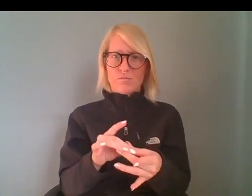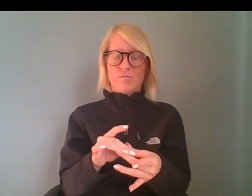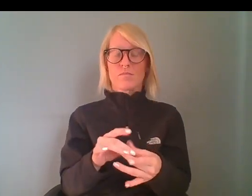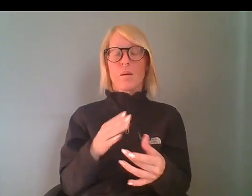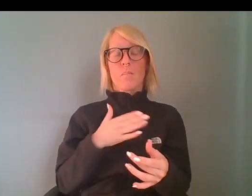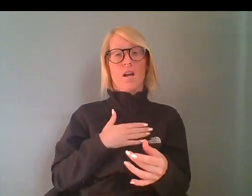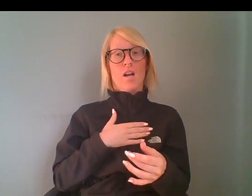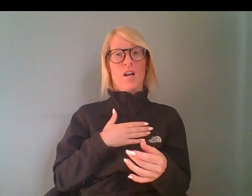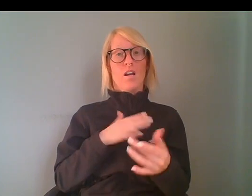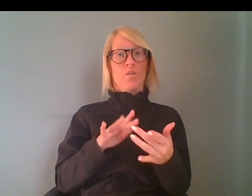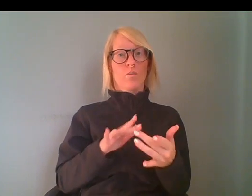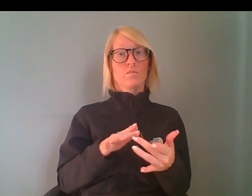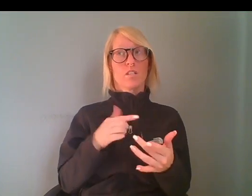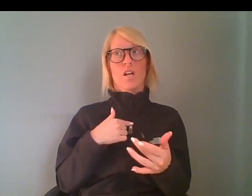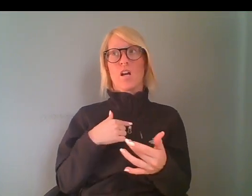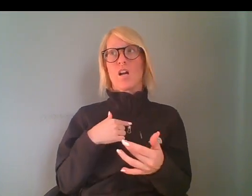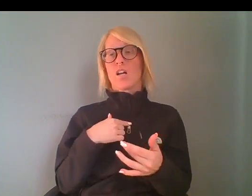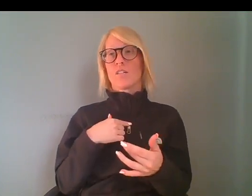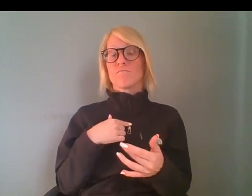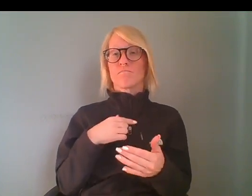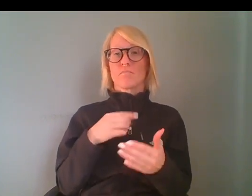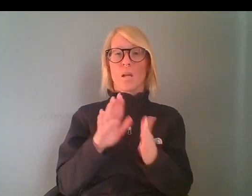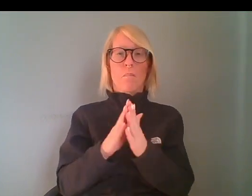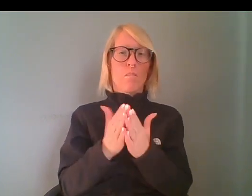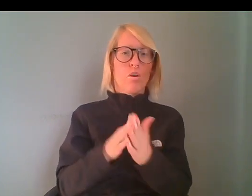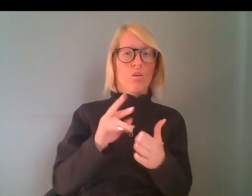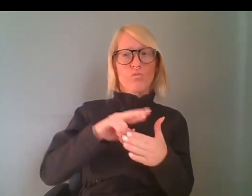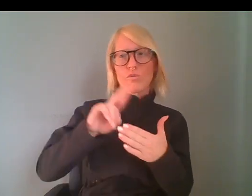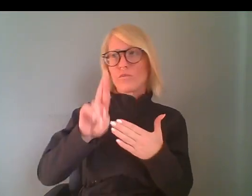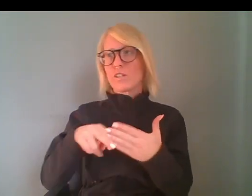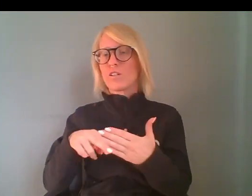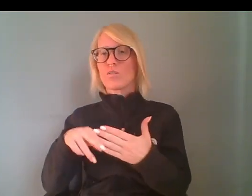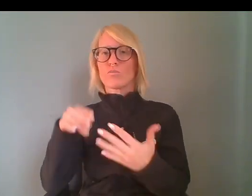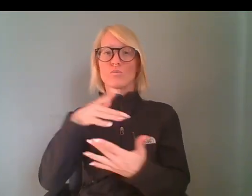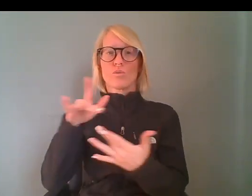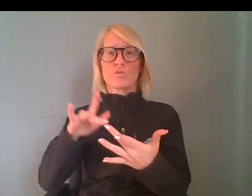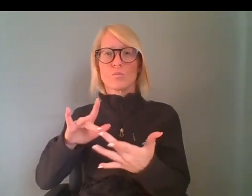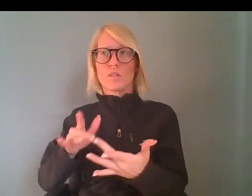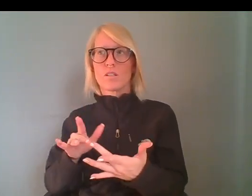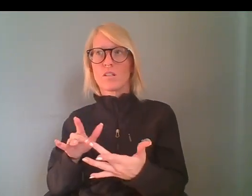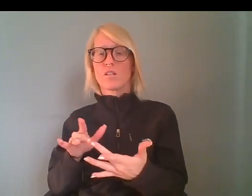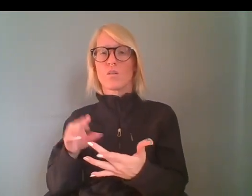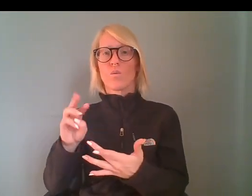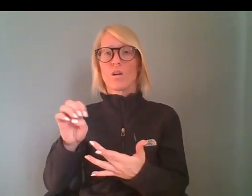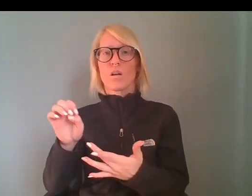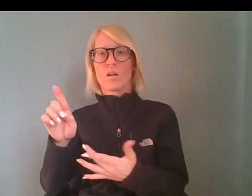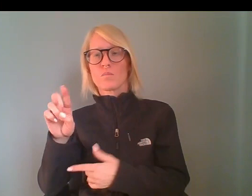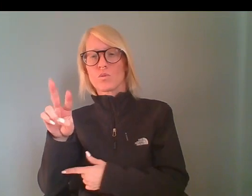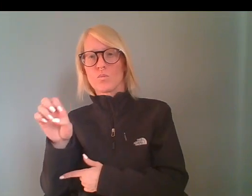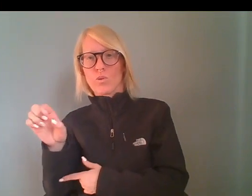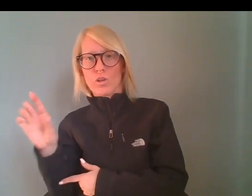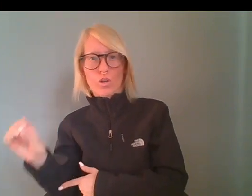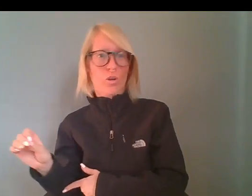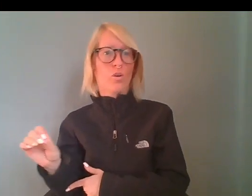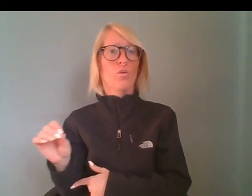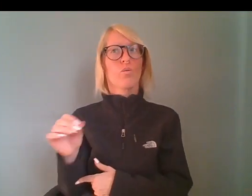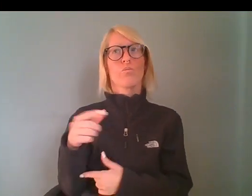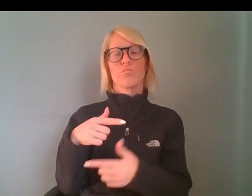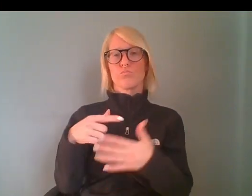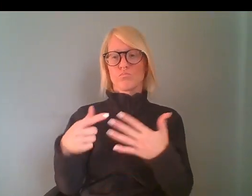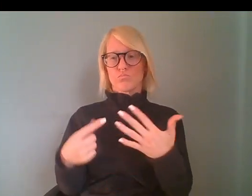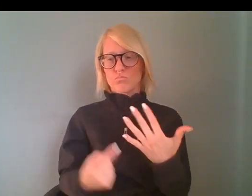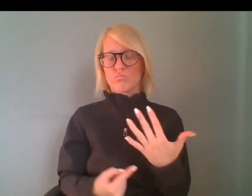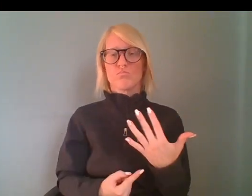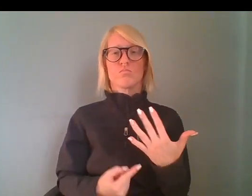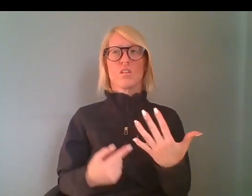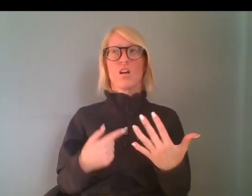some different things I've read about social media or Web 2.0. I've used my blog as an outlook to say, you know, this is what I learned